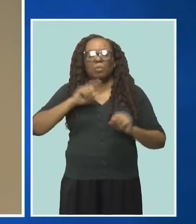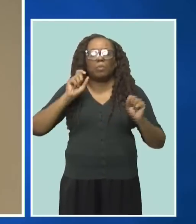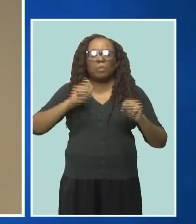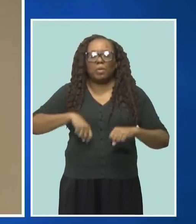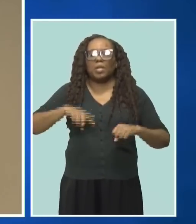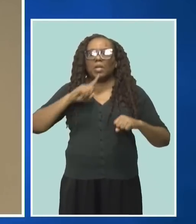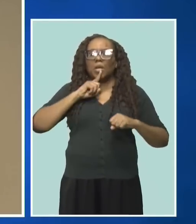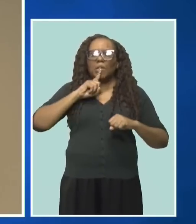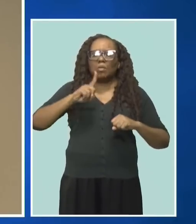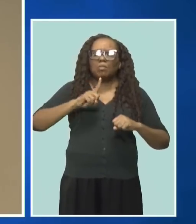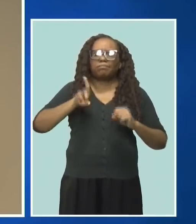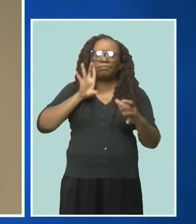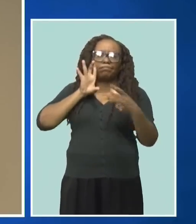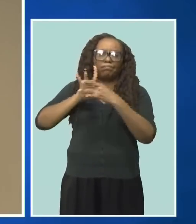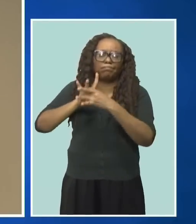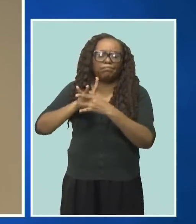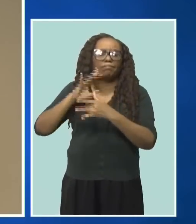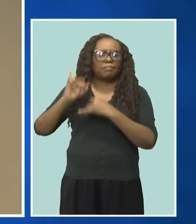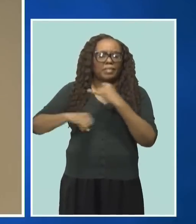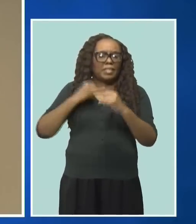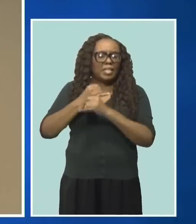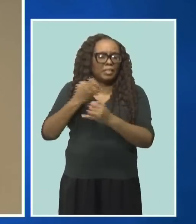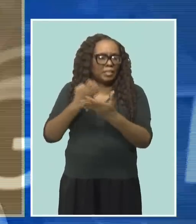or the regional economy by trading.